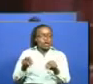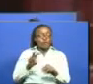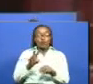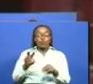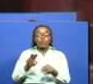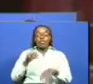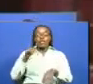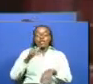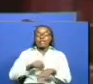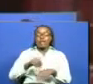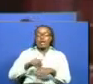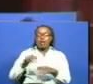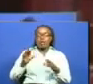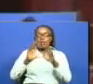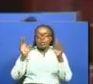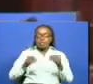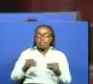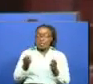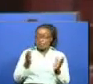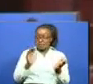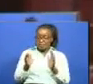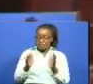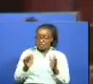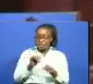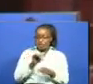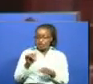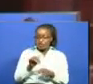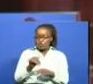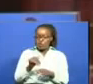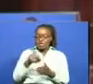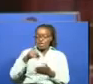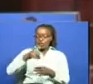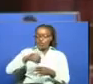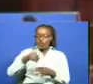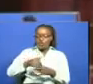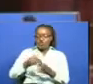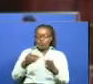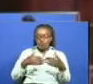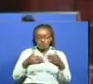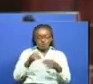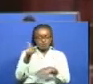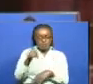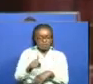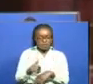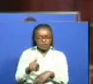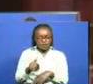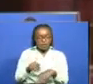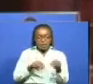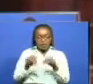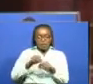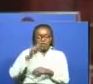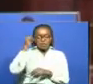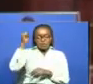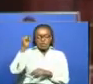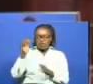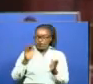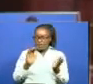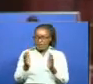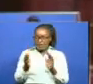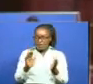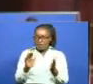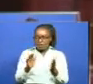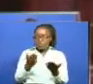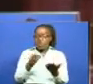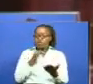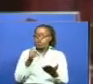our budget estimate. Those who have not been involved very closely in managing political party affairs may not